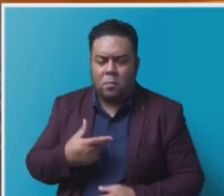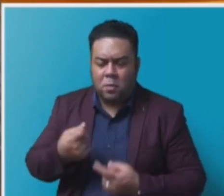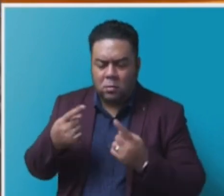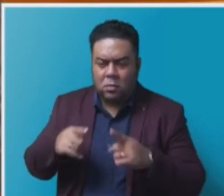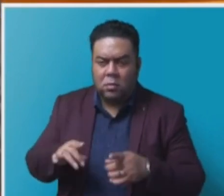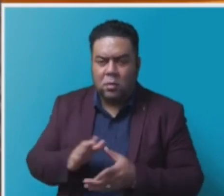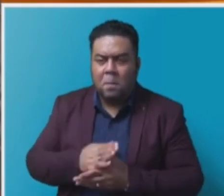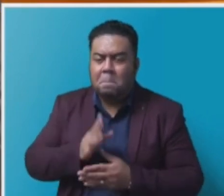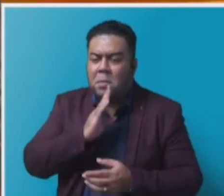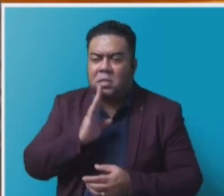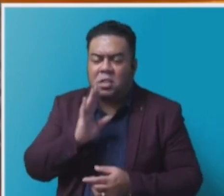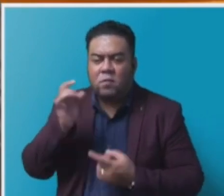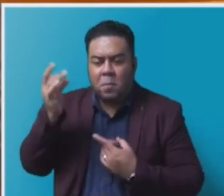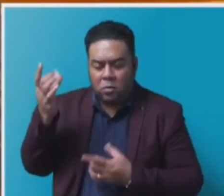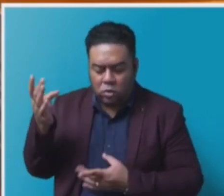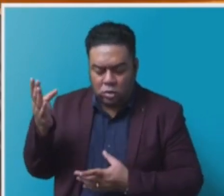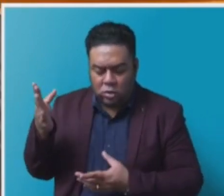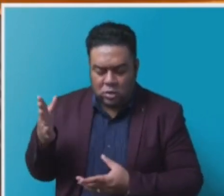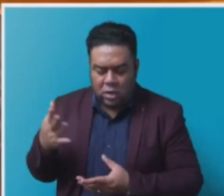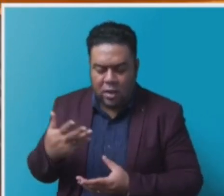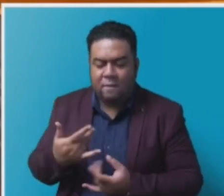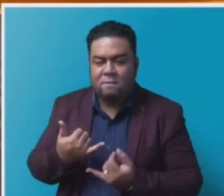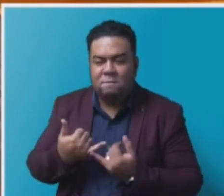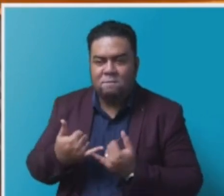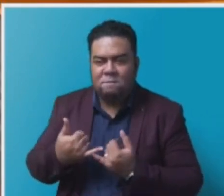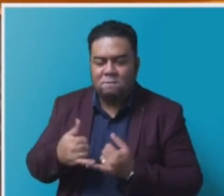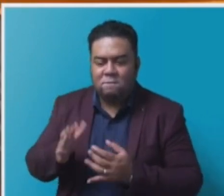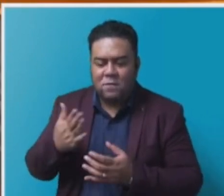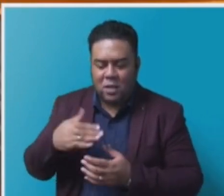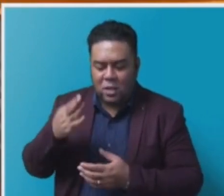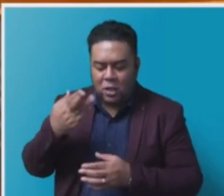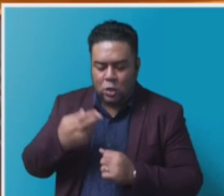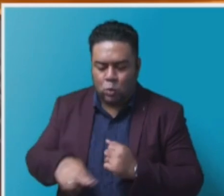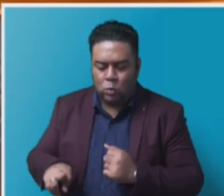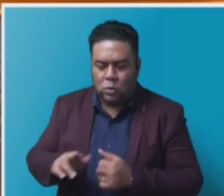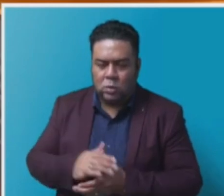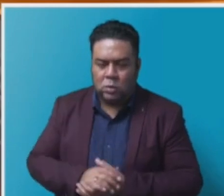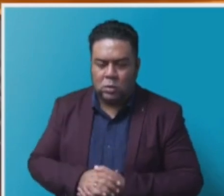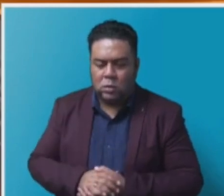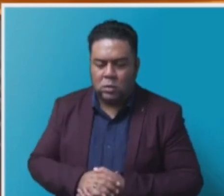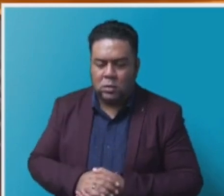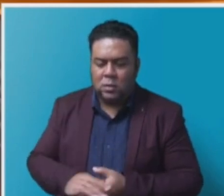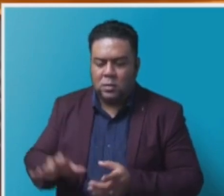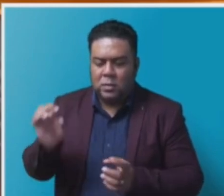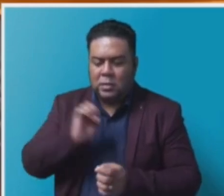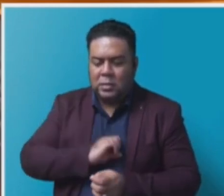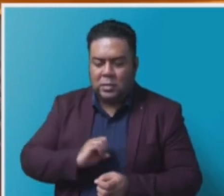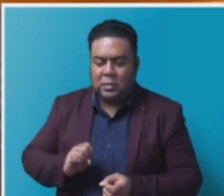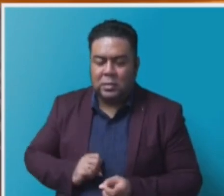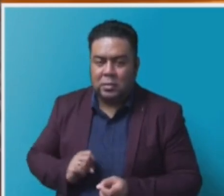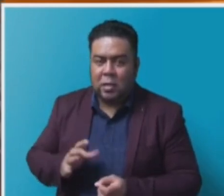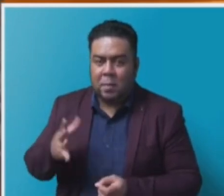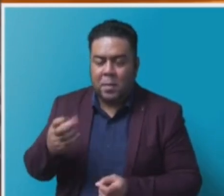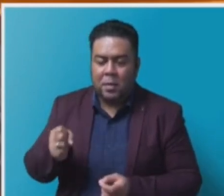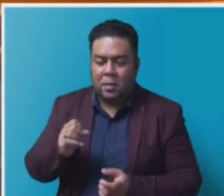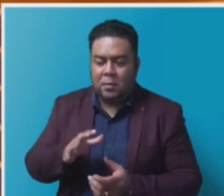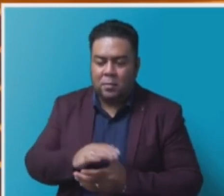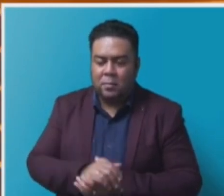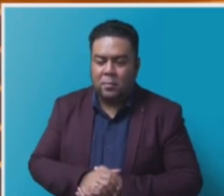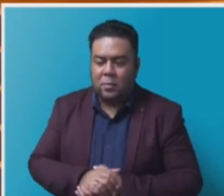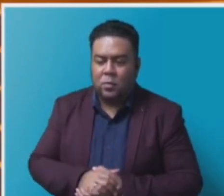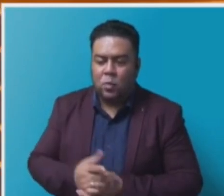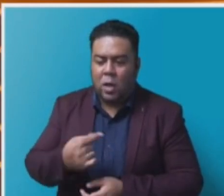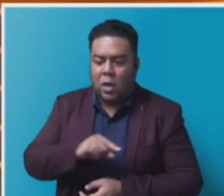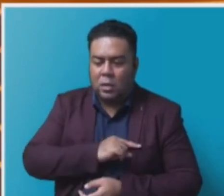of misinformation and fake news. Mr. Speaker, sir, His Excellency made an earnest appeal to